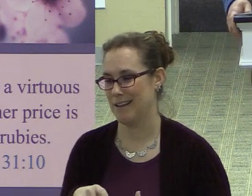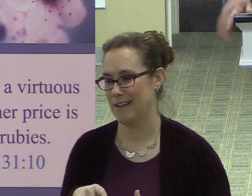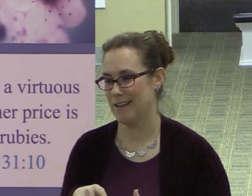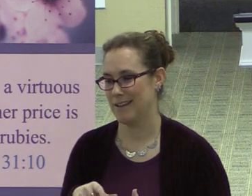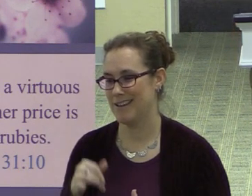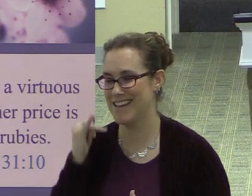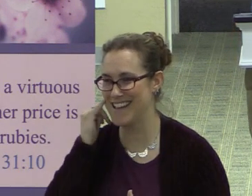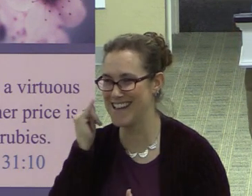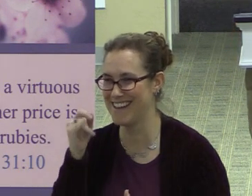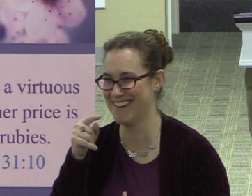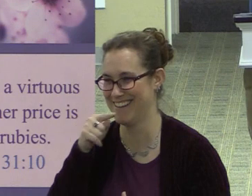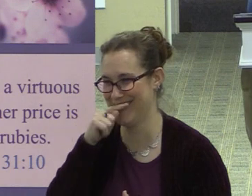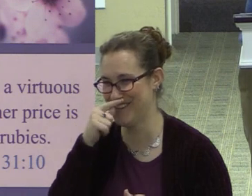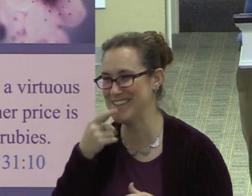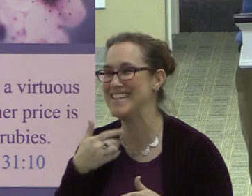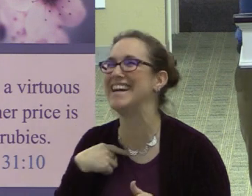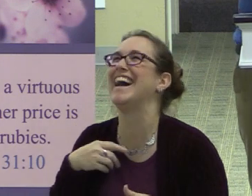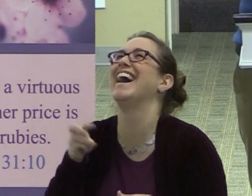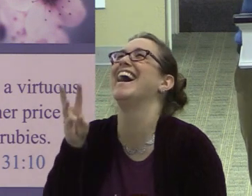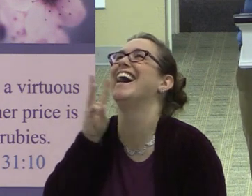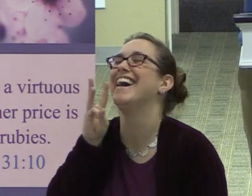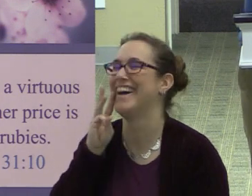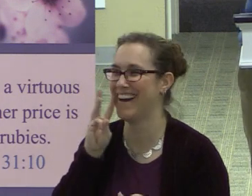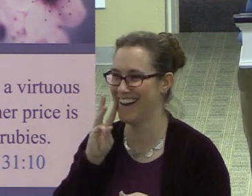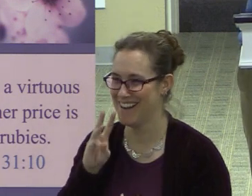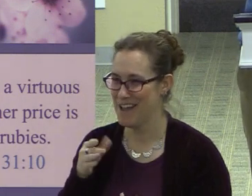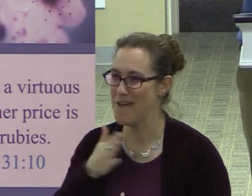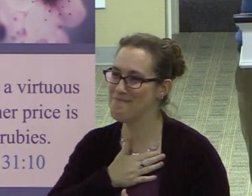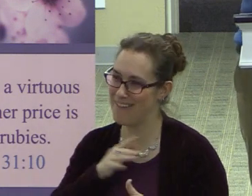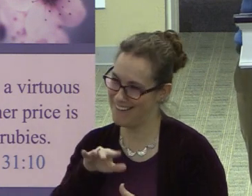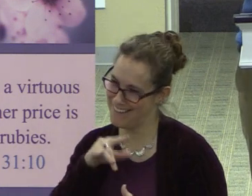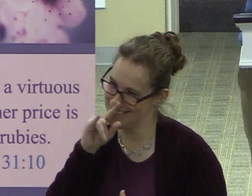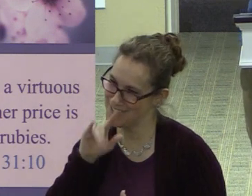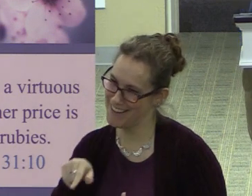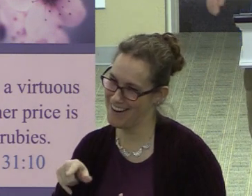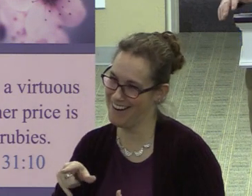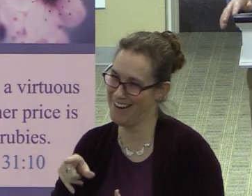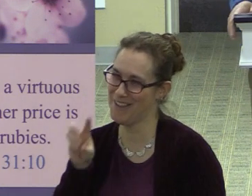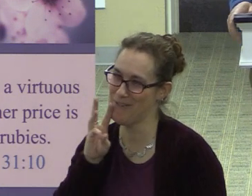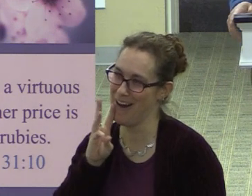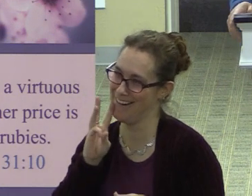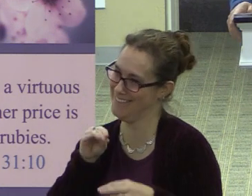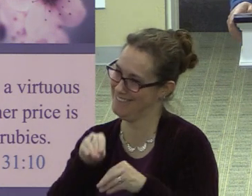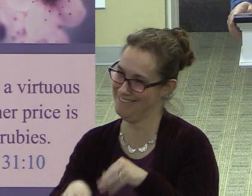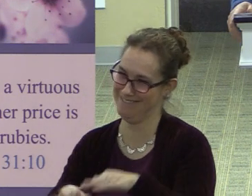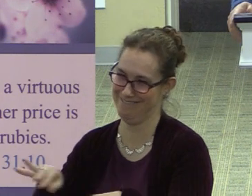corn kids were there, their hands are in that water all day, the whole time. They're just in that water the whole time going down there. That's what they're doing.